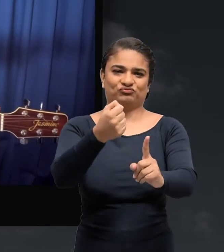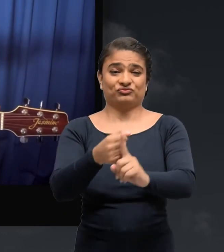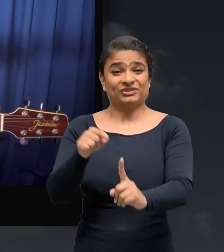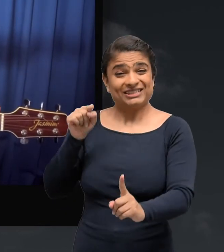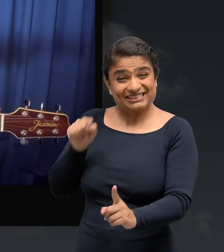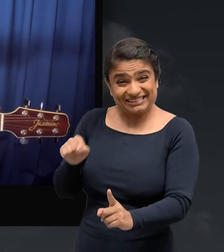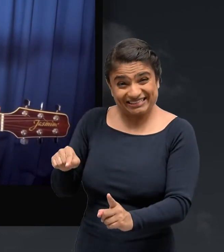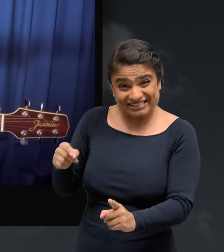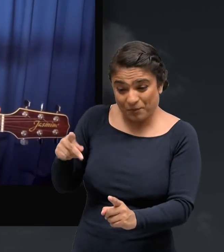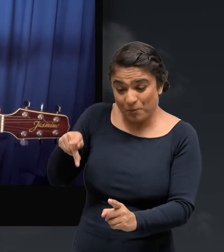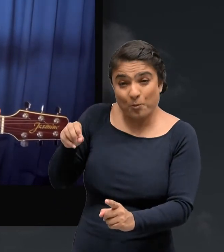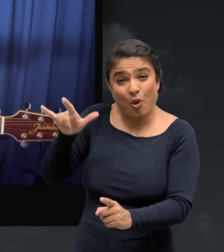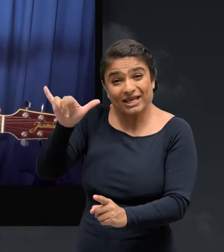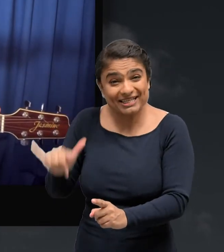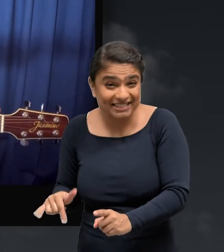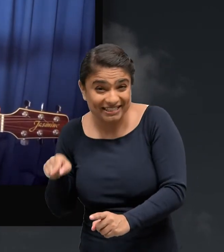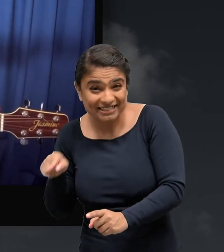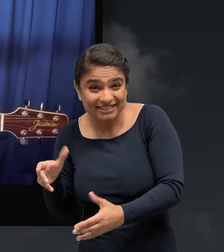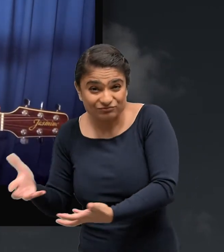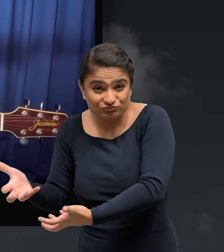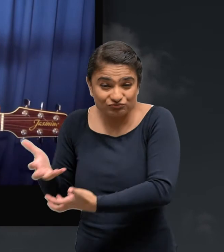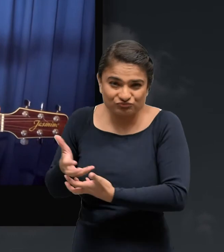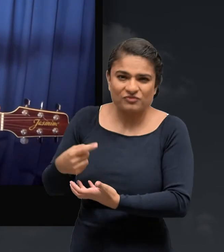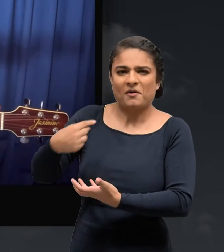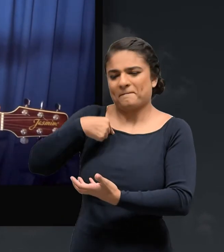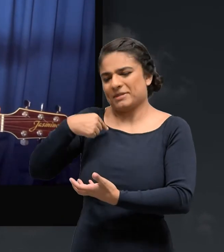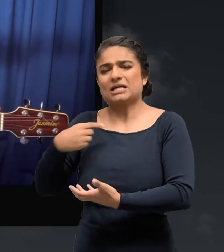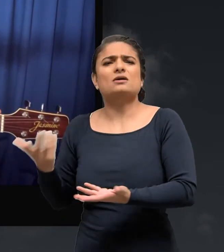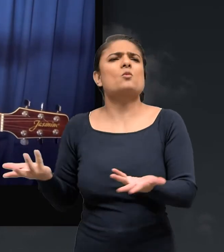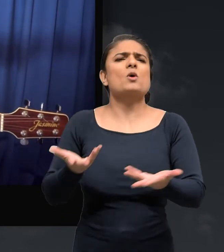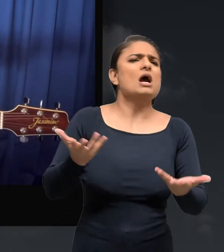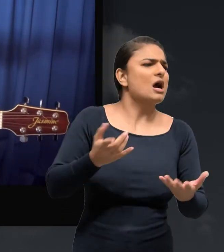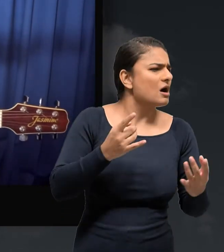Little Miss Polly, where's the party